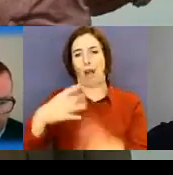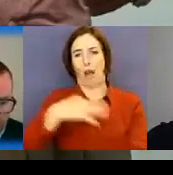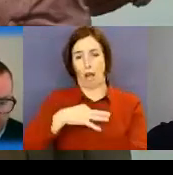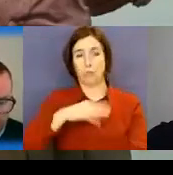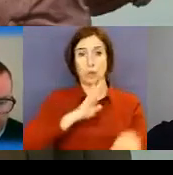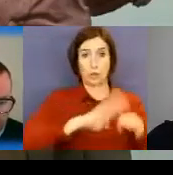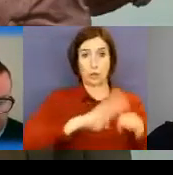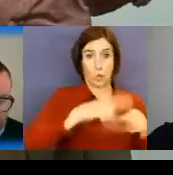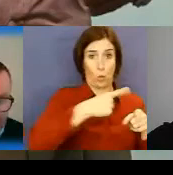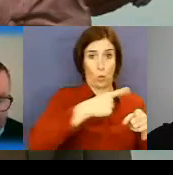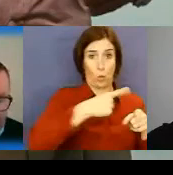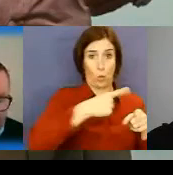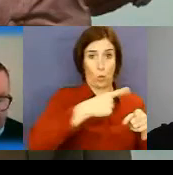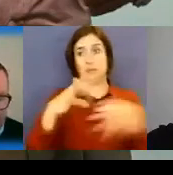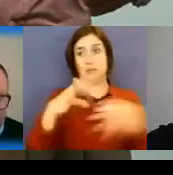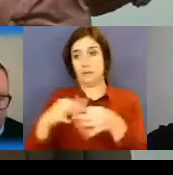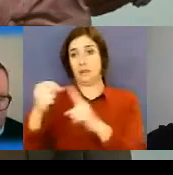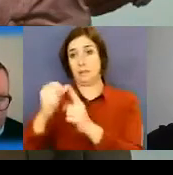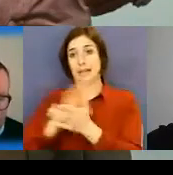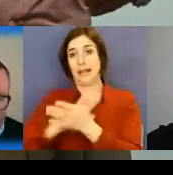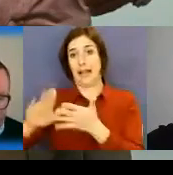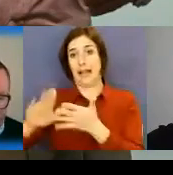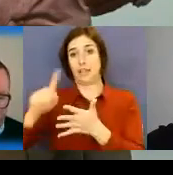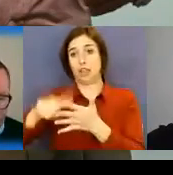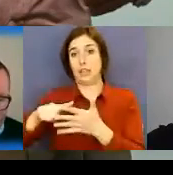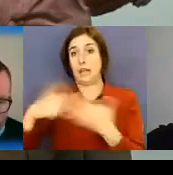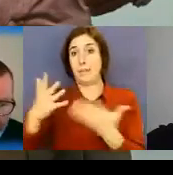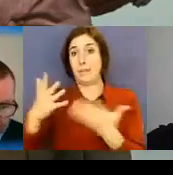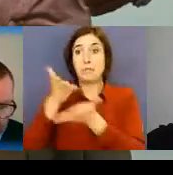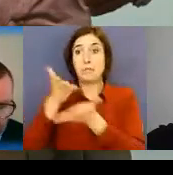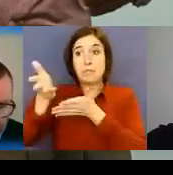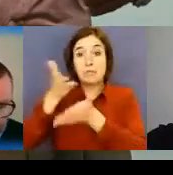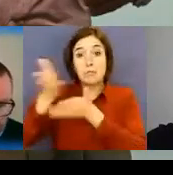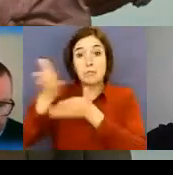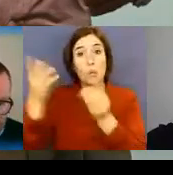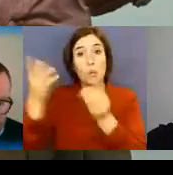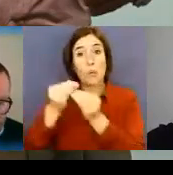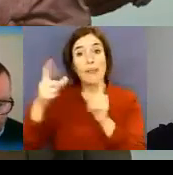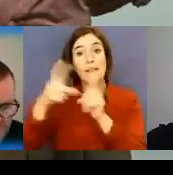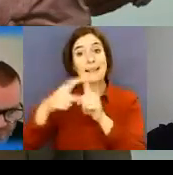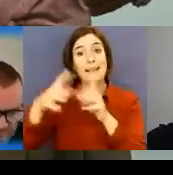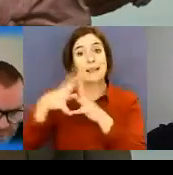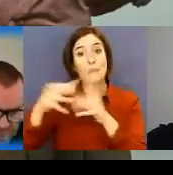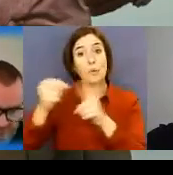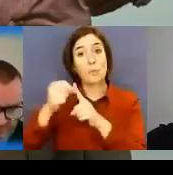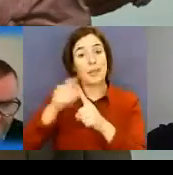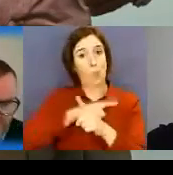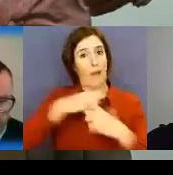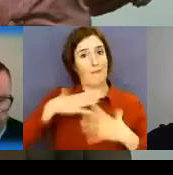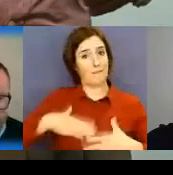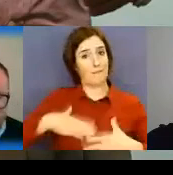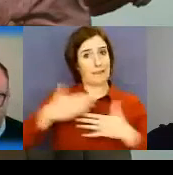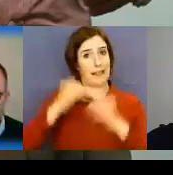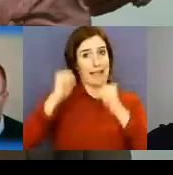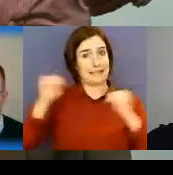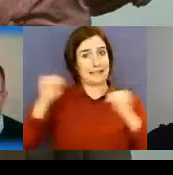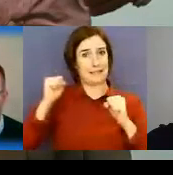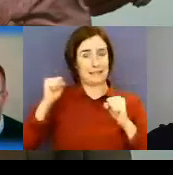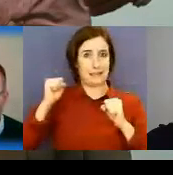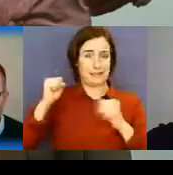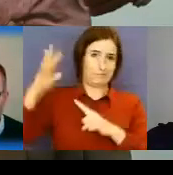PA physical activity benefits with the DWP? I'll stop there because it's quite a long question, but